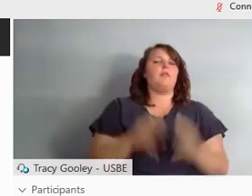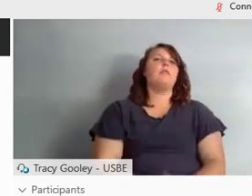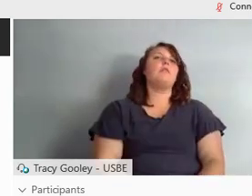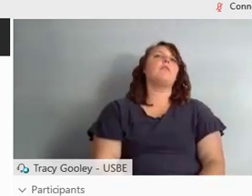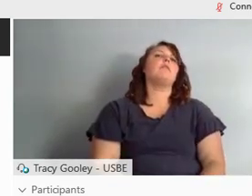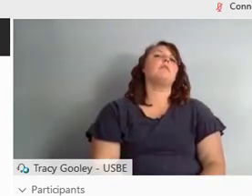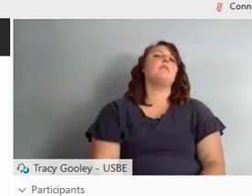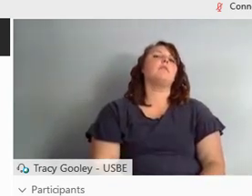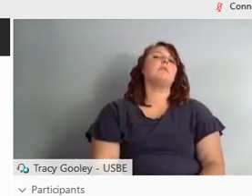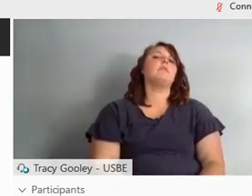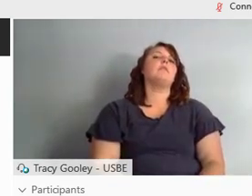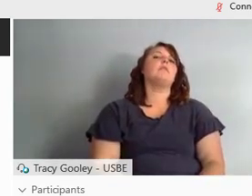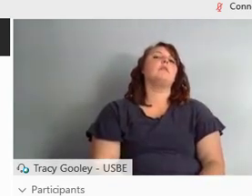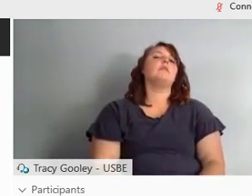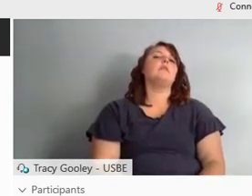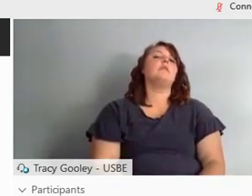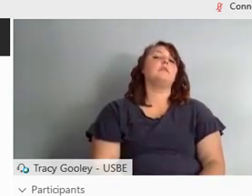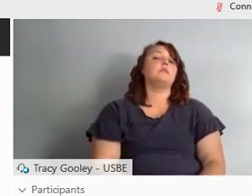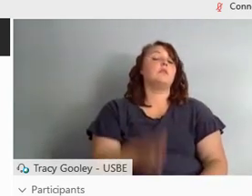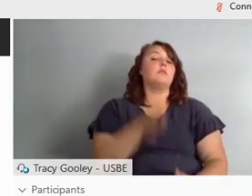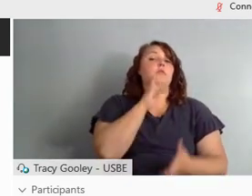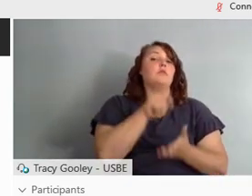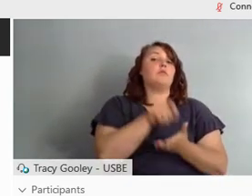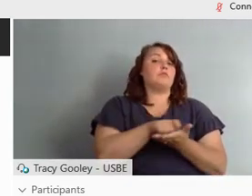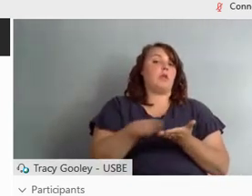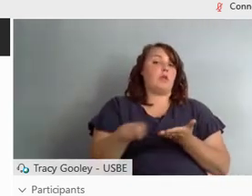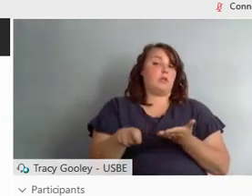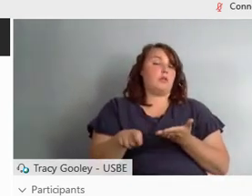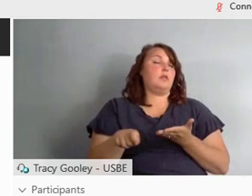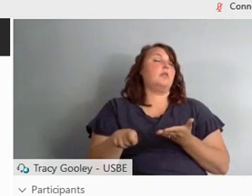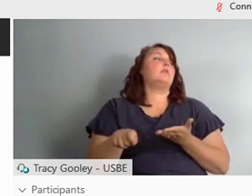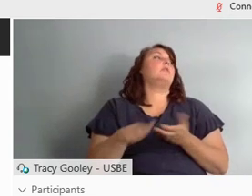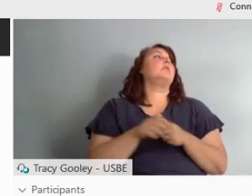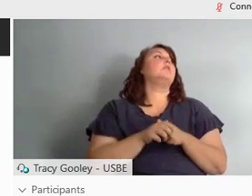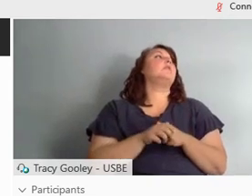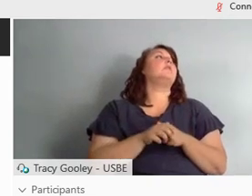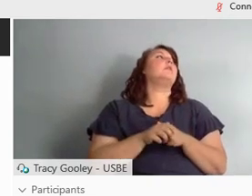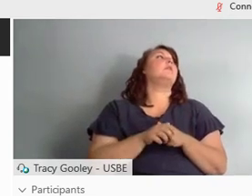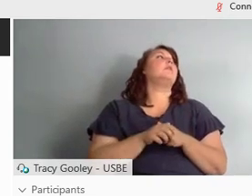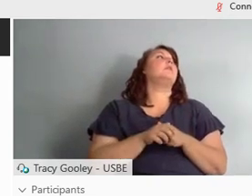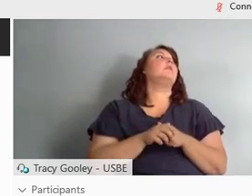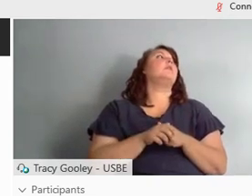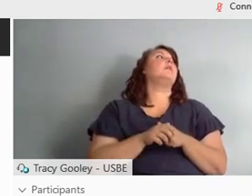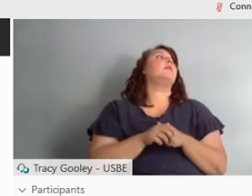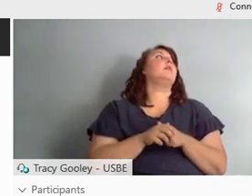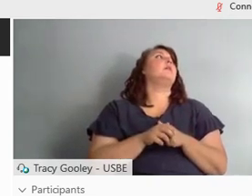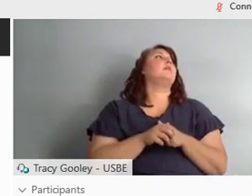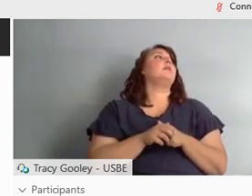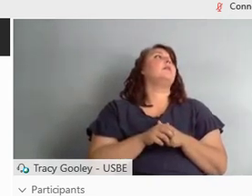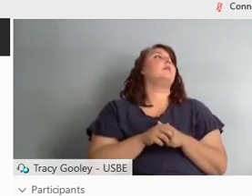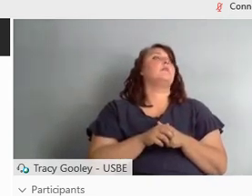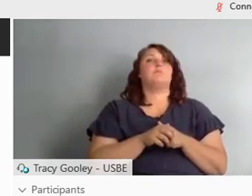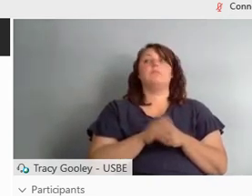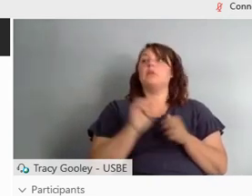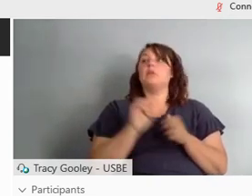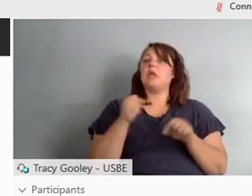So then moving forward to this one for writing strokes. So my student, they can use a writing utensil and